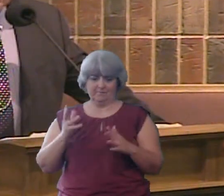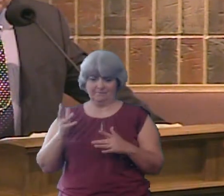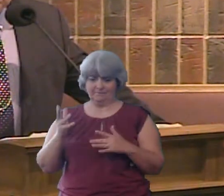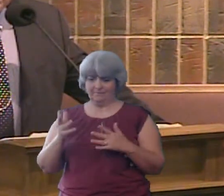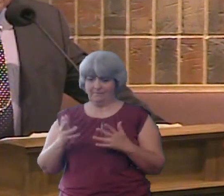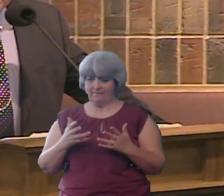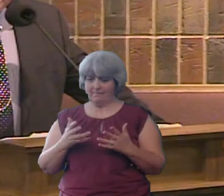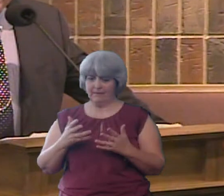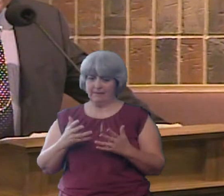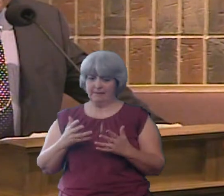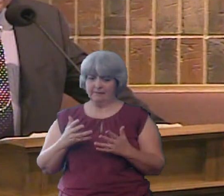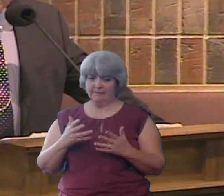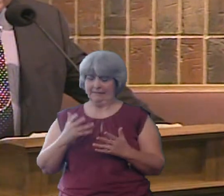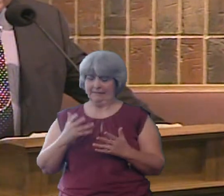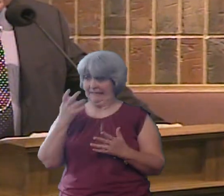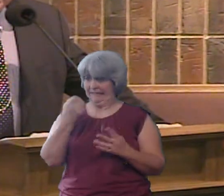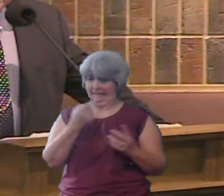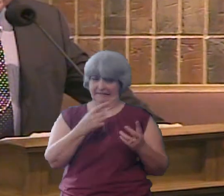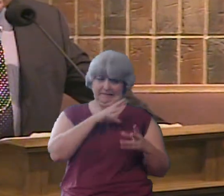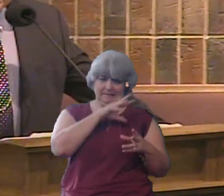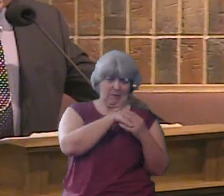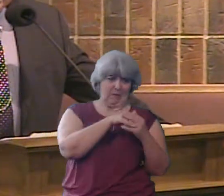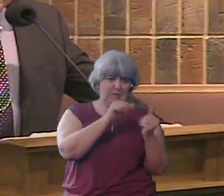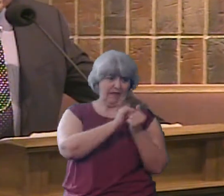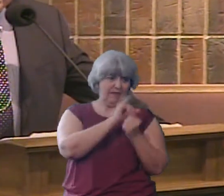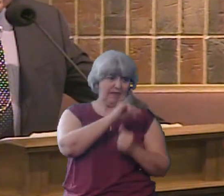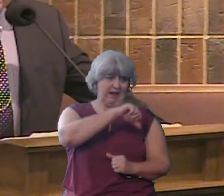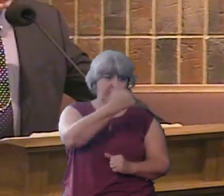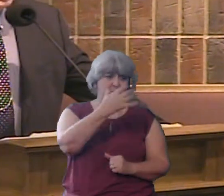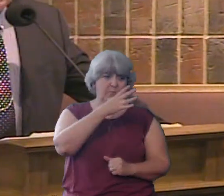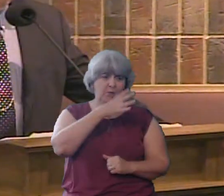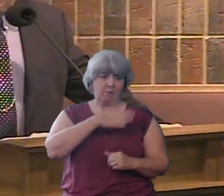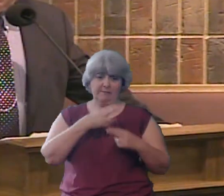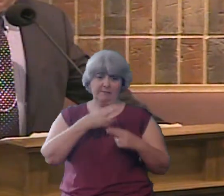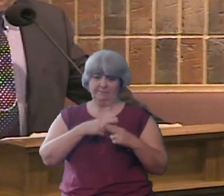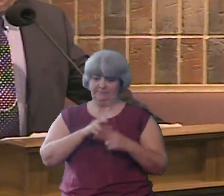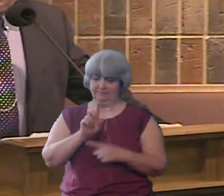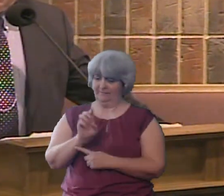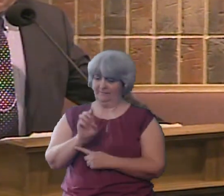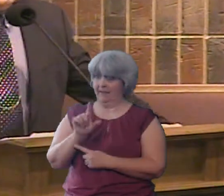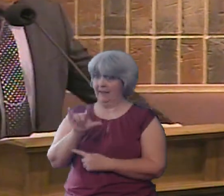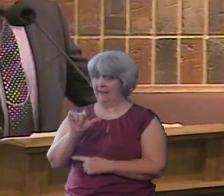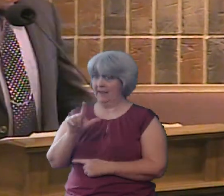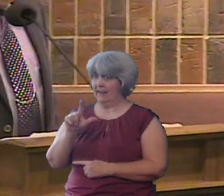he gets involved with a woman by the name of Delilah. That's tragic.